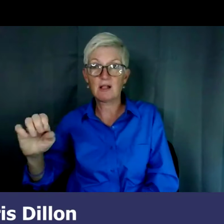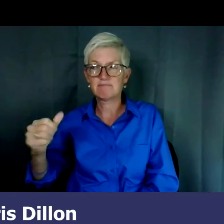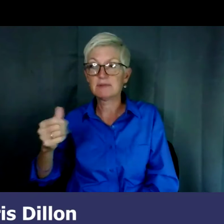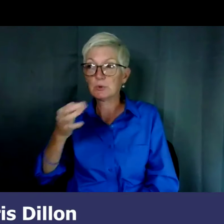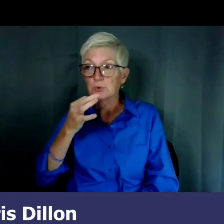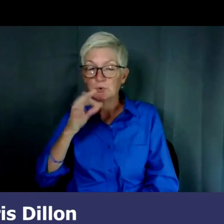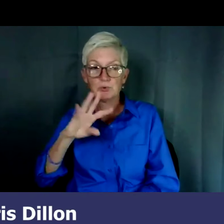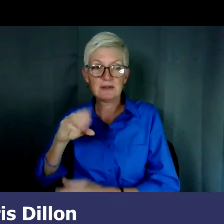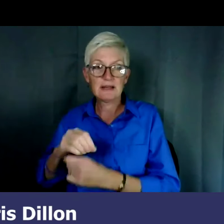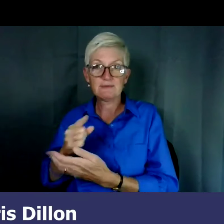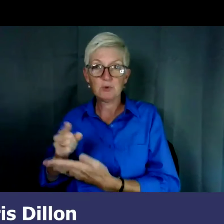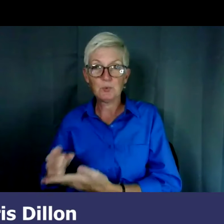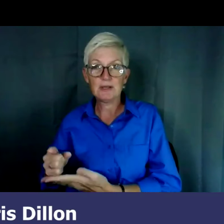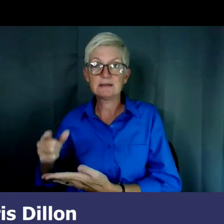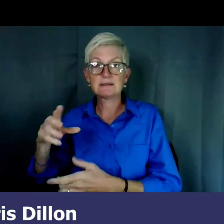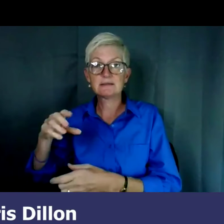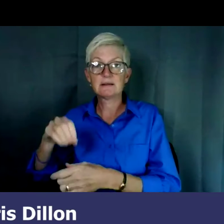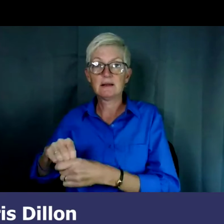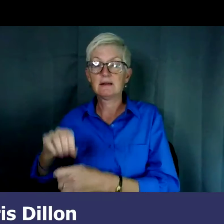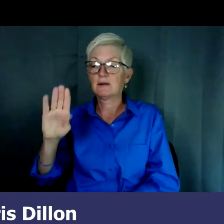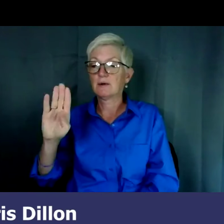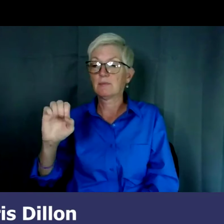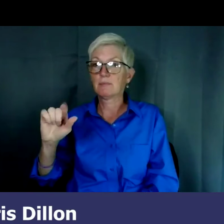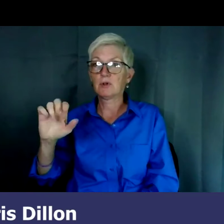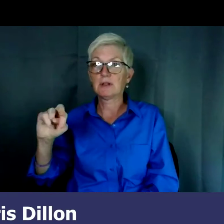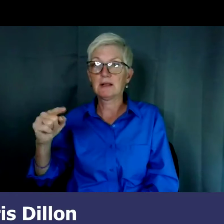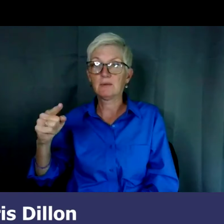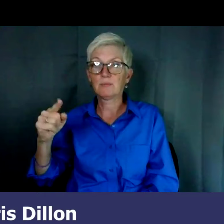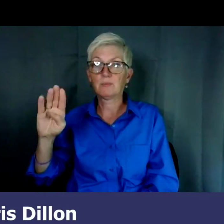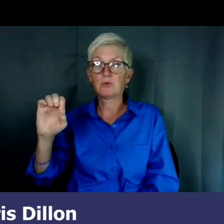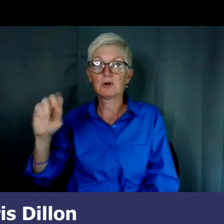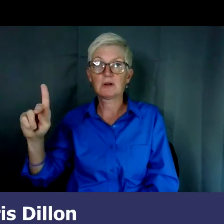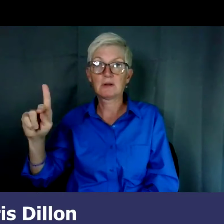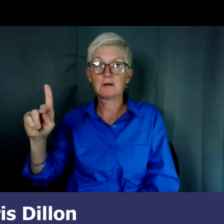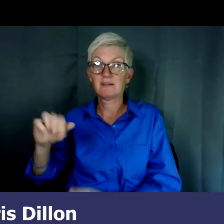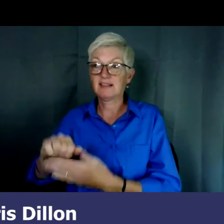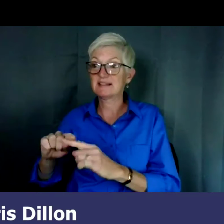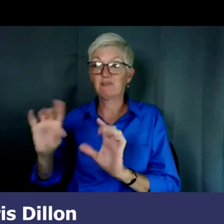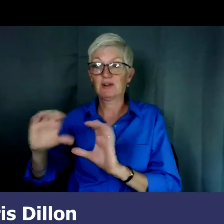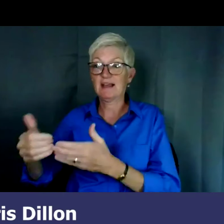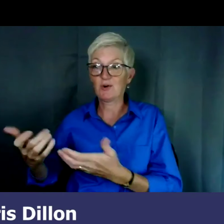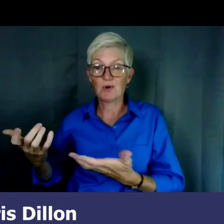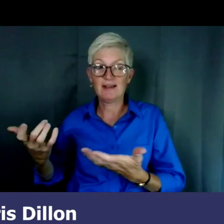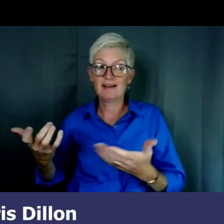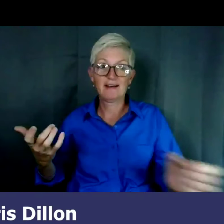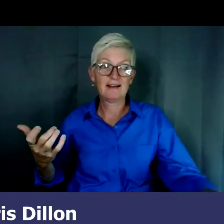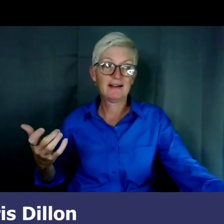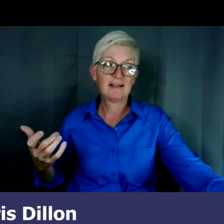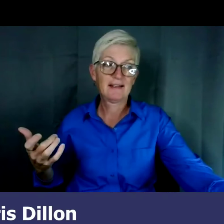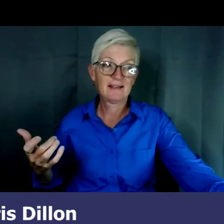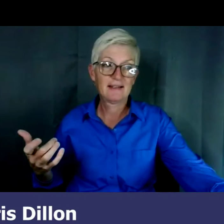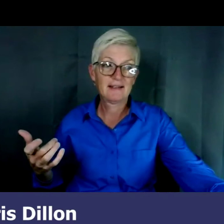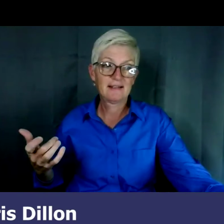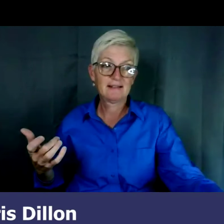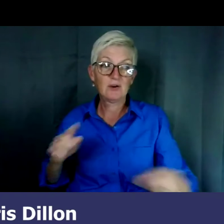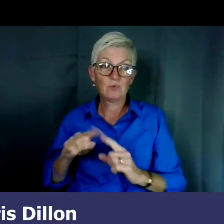for in our Bolingbrook location. That's a whole different category, which brought the raised some